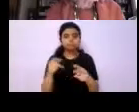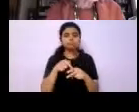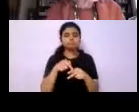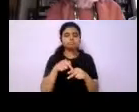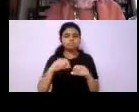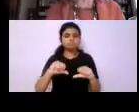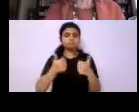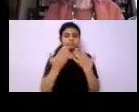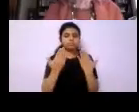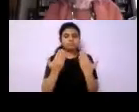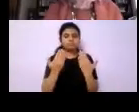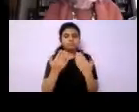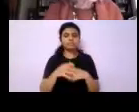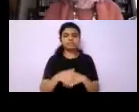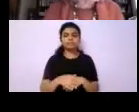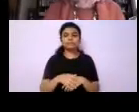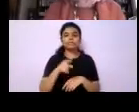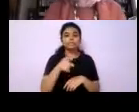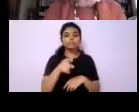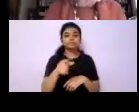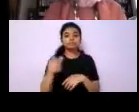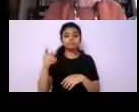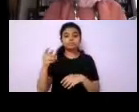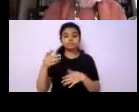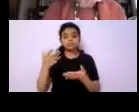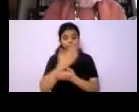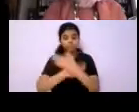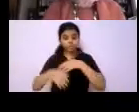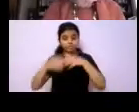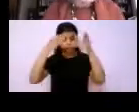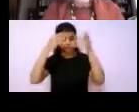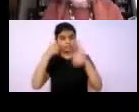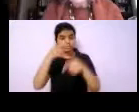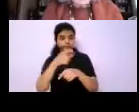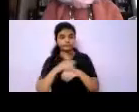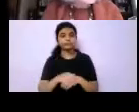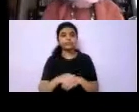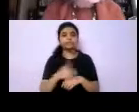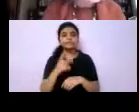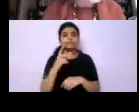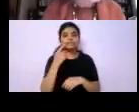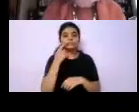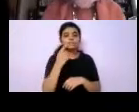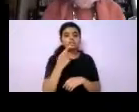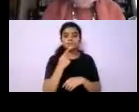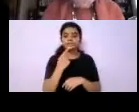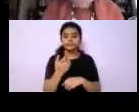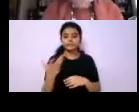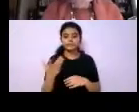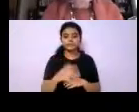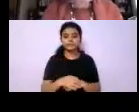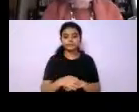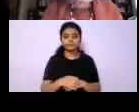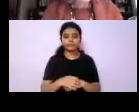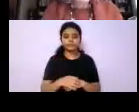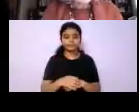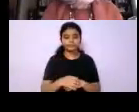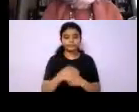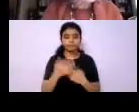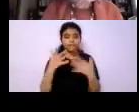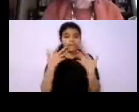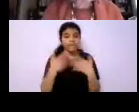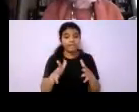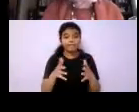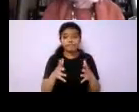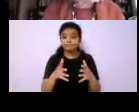and disability scholar Leonard Davis writes, the seeming state of exception